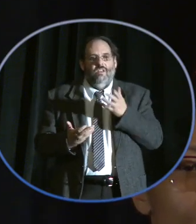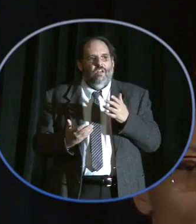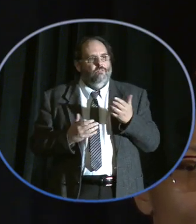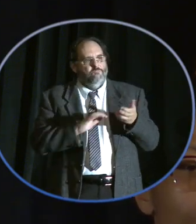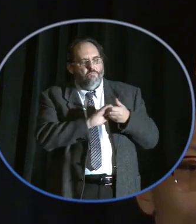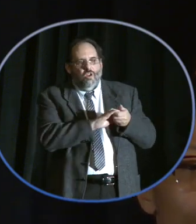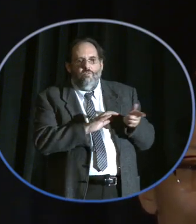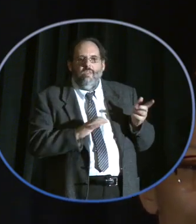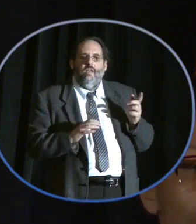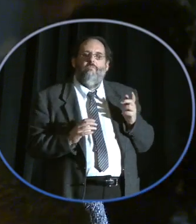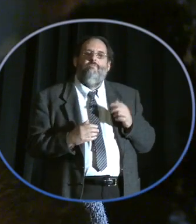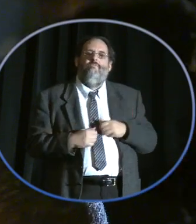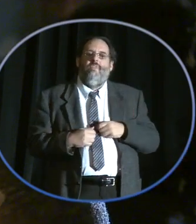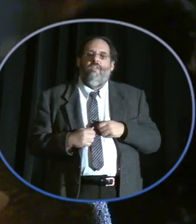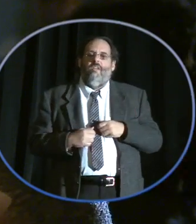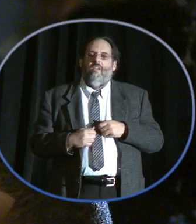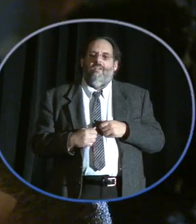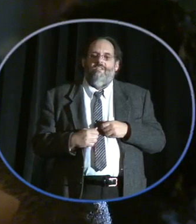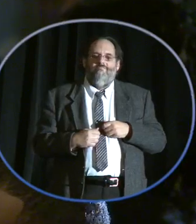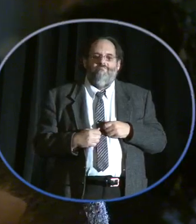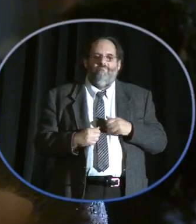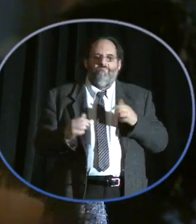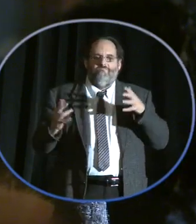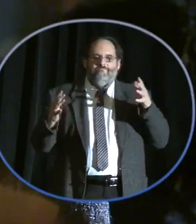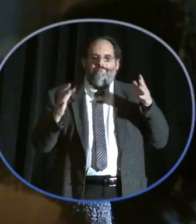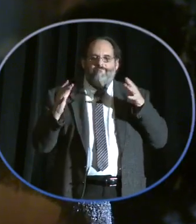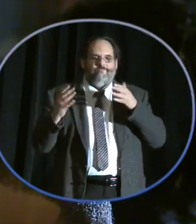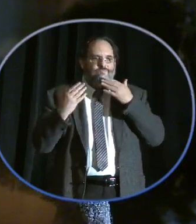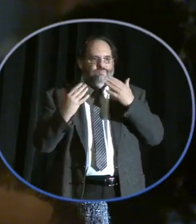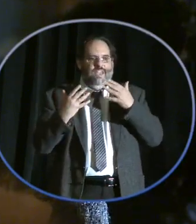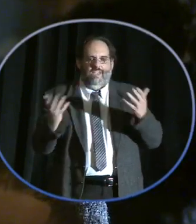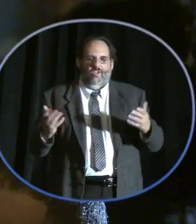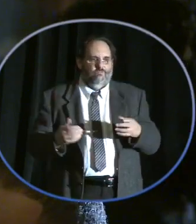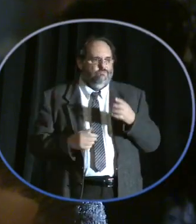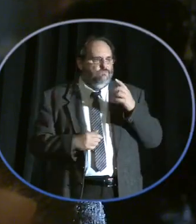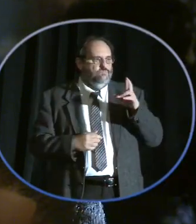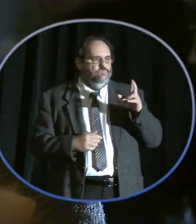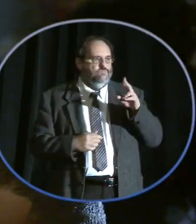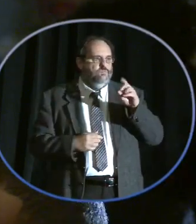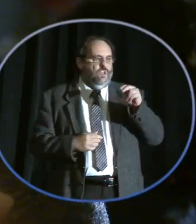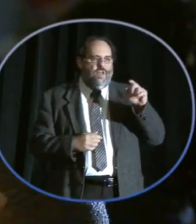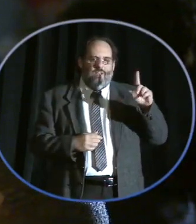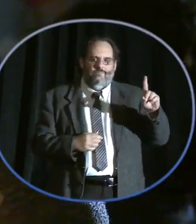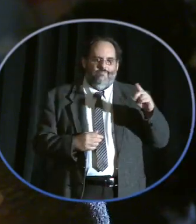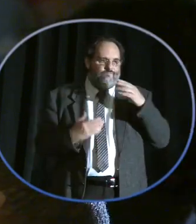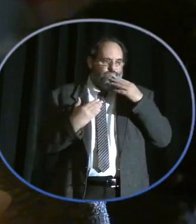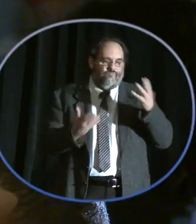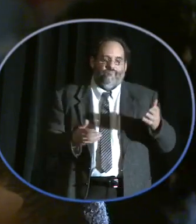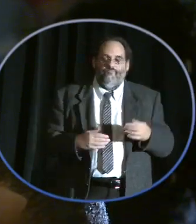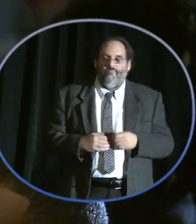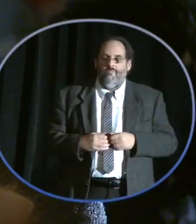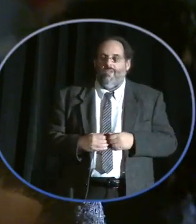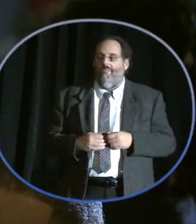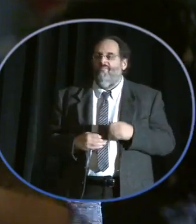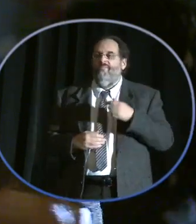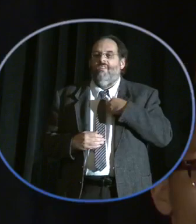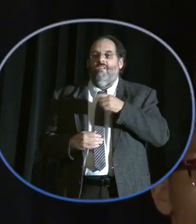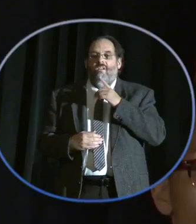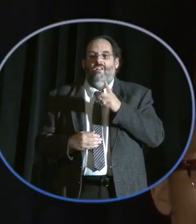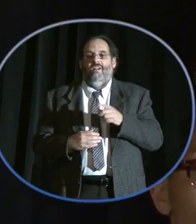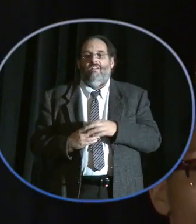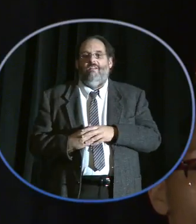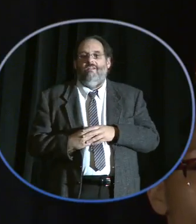been in jail. But thank you, Dr. Bonley, and Ms. Tracy and everybody